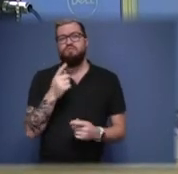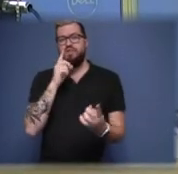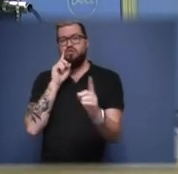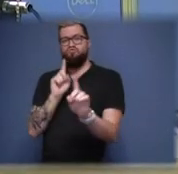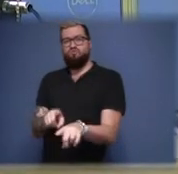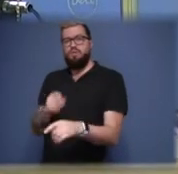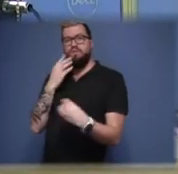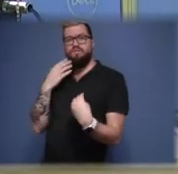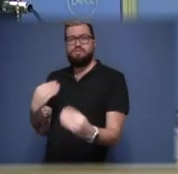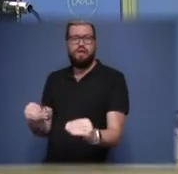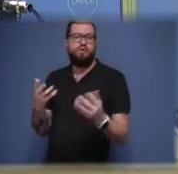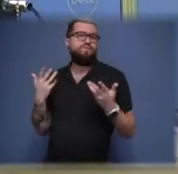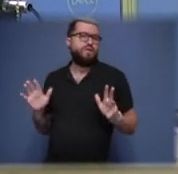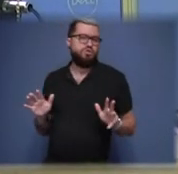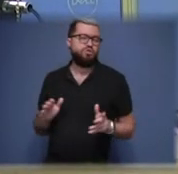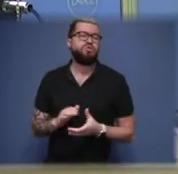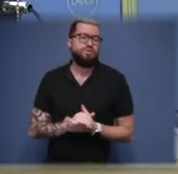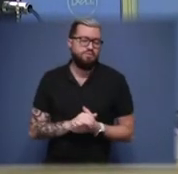agreement of sale.